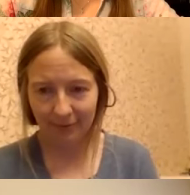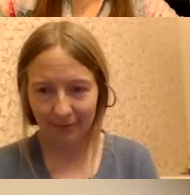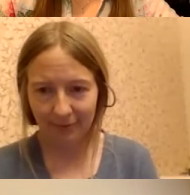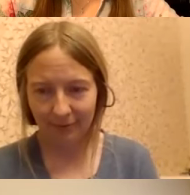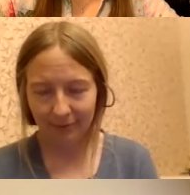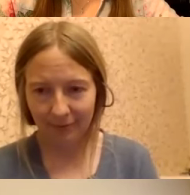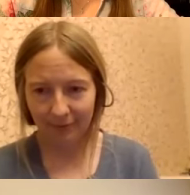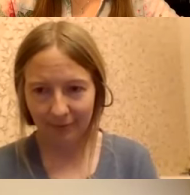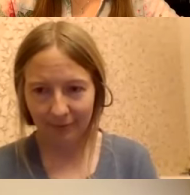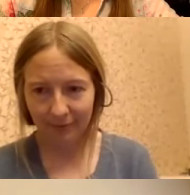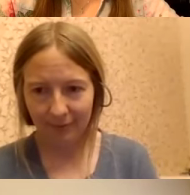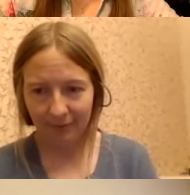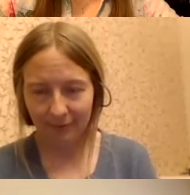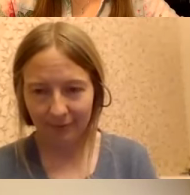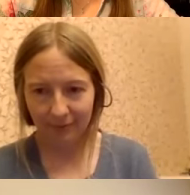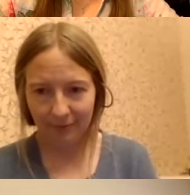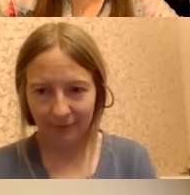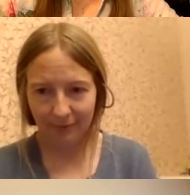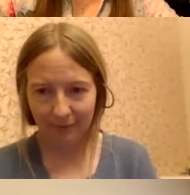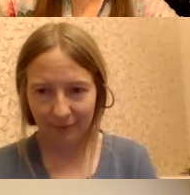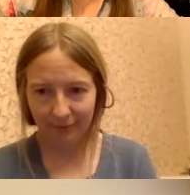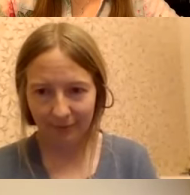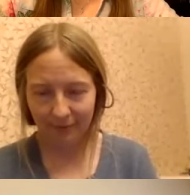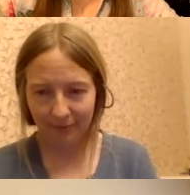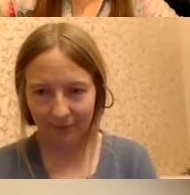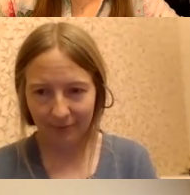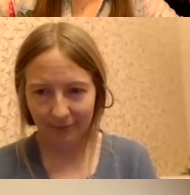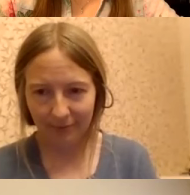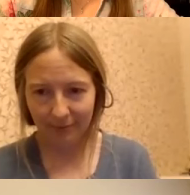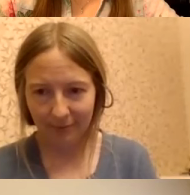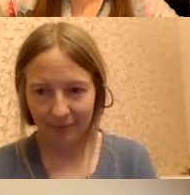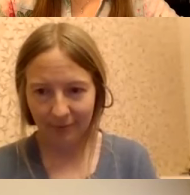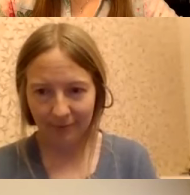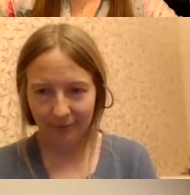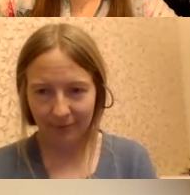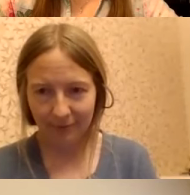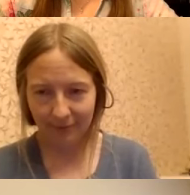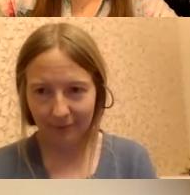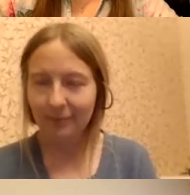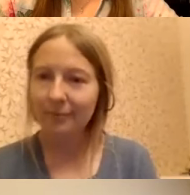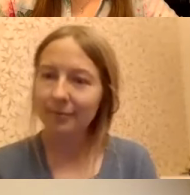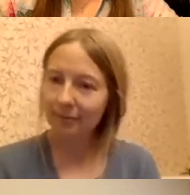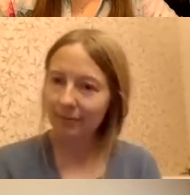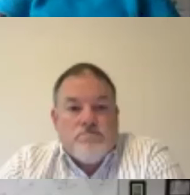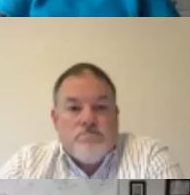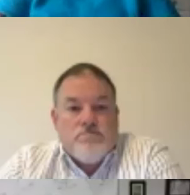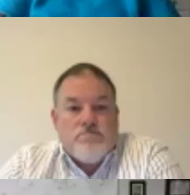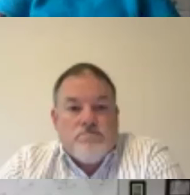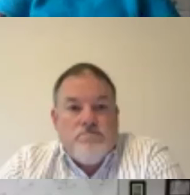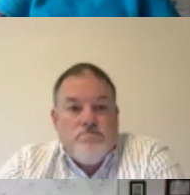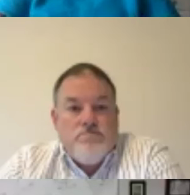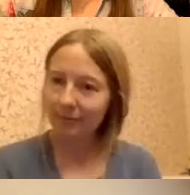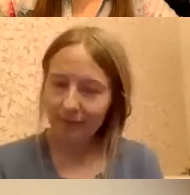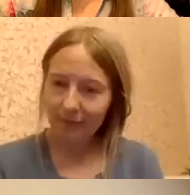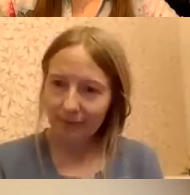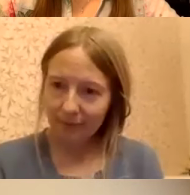is compromised. We also see the CRAB activity is compromised. And if we restore the